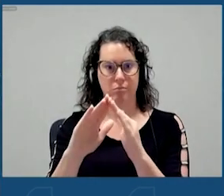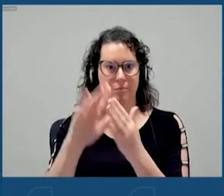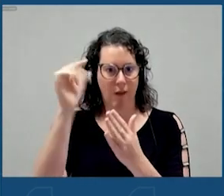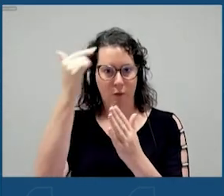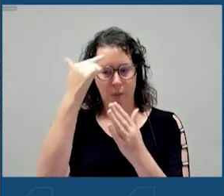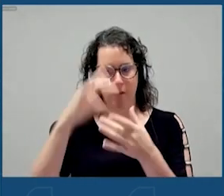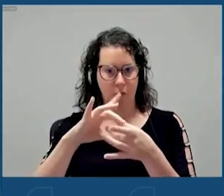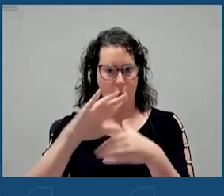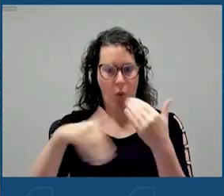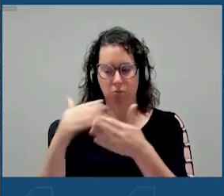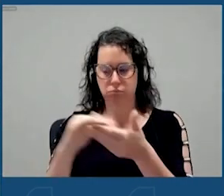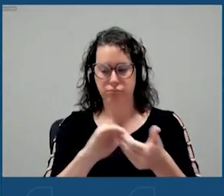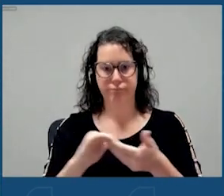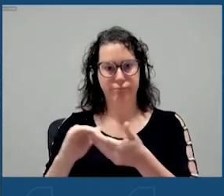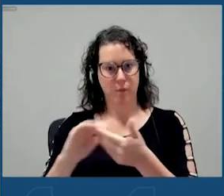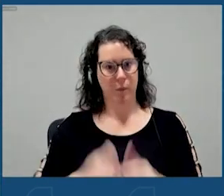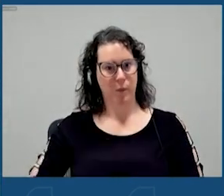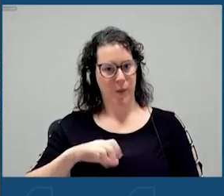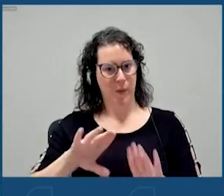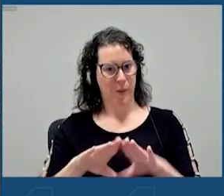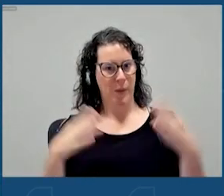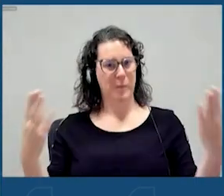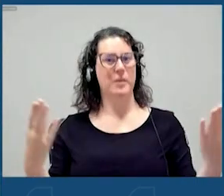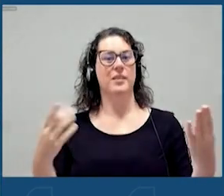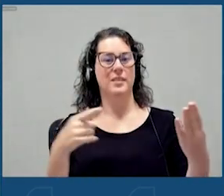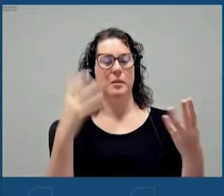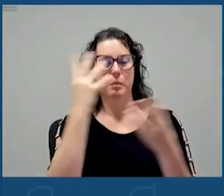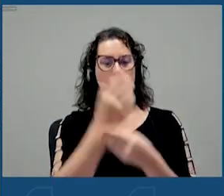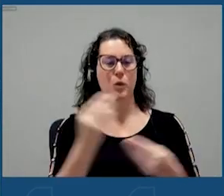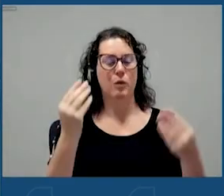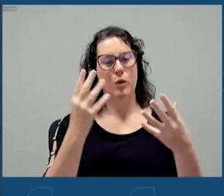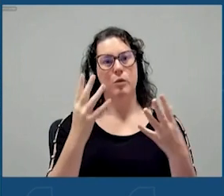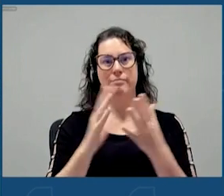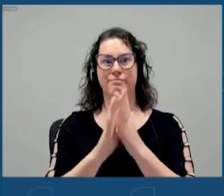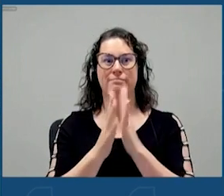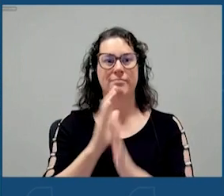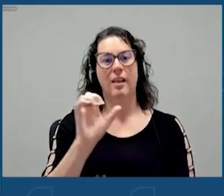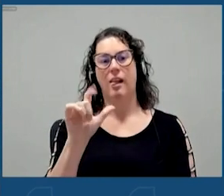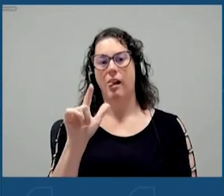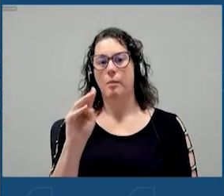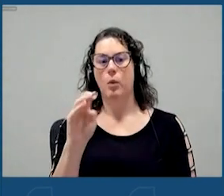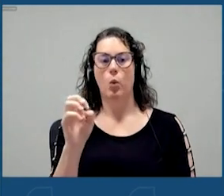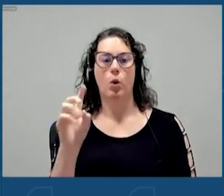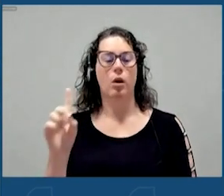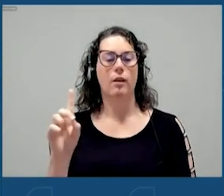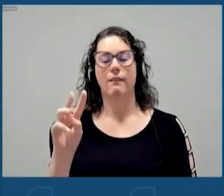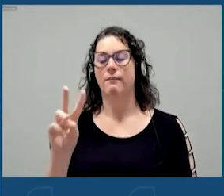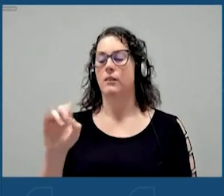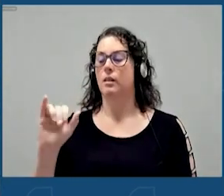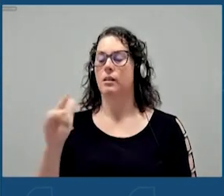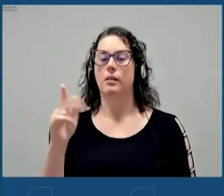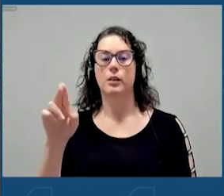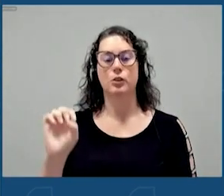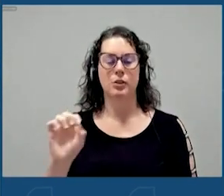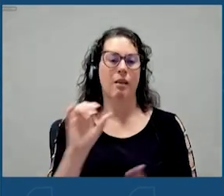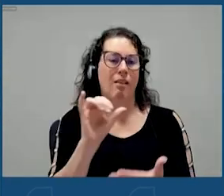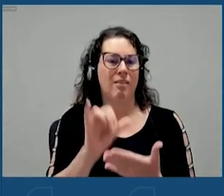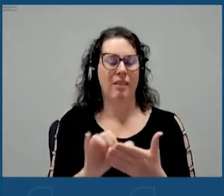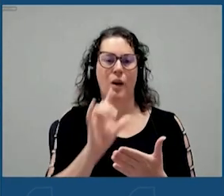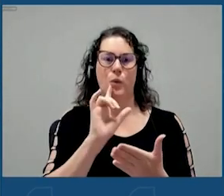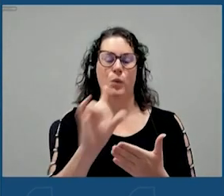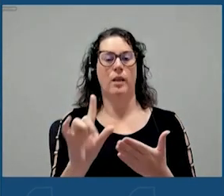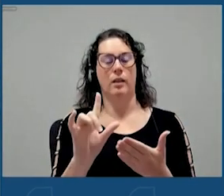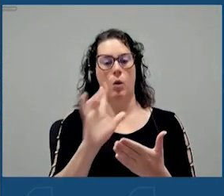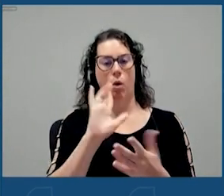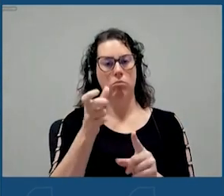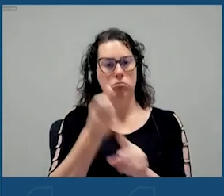housing development in the vibrant Elmwood Village. The housing we have created is life-changing for many of our